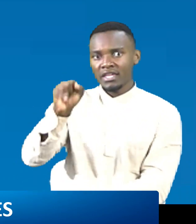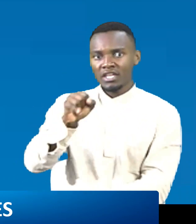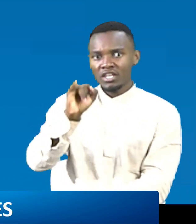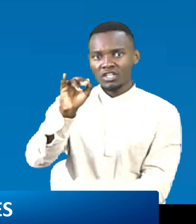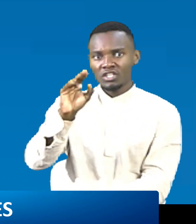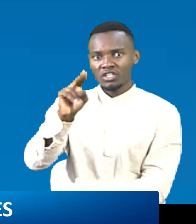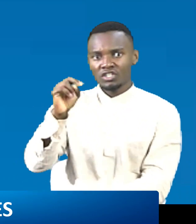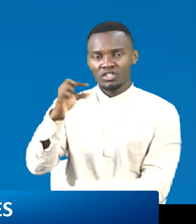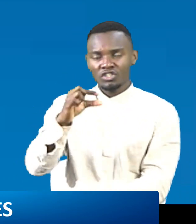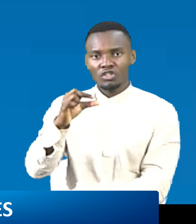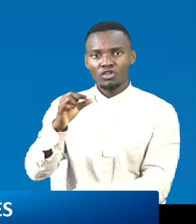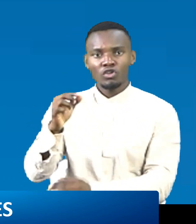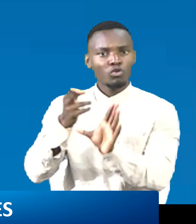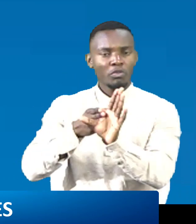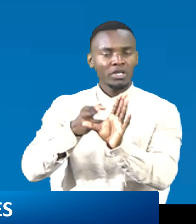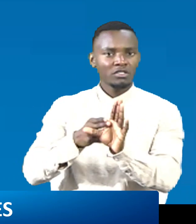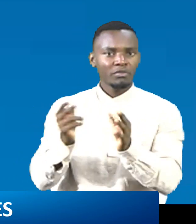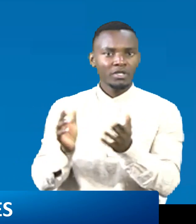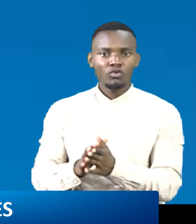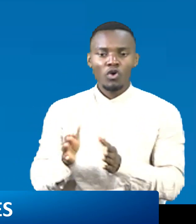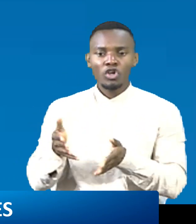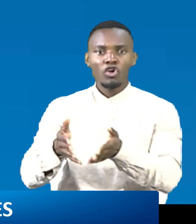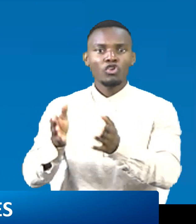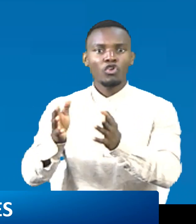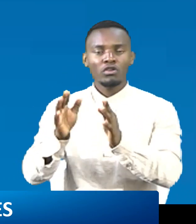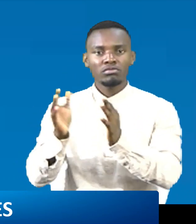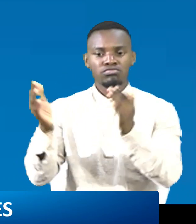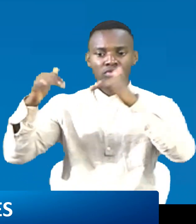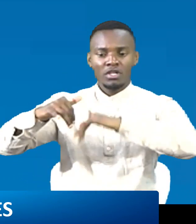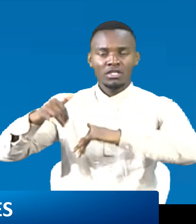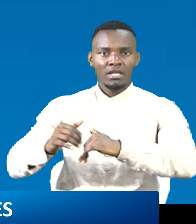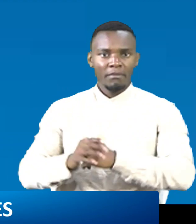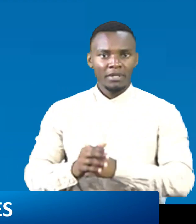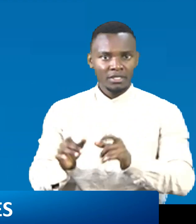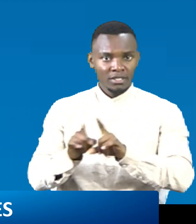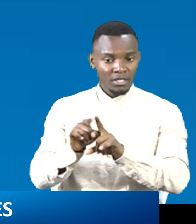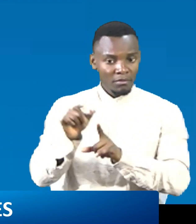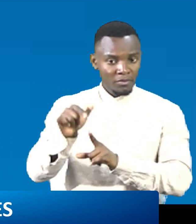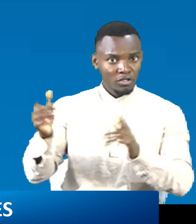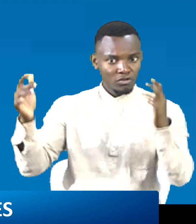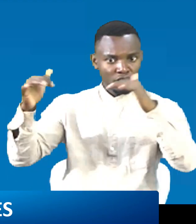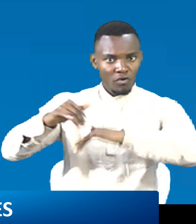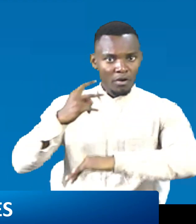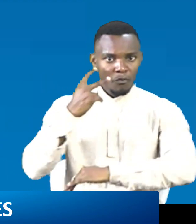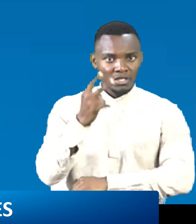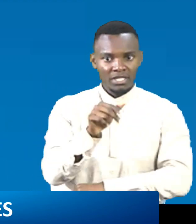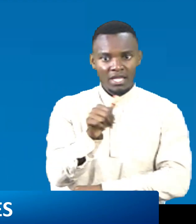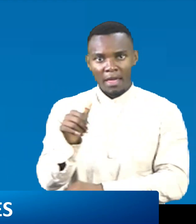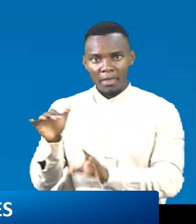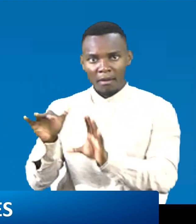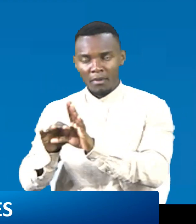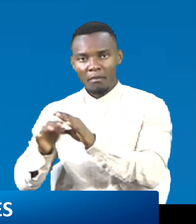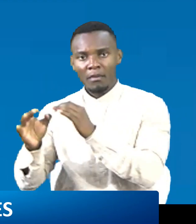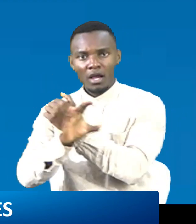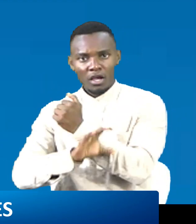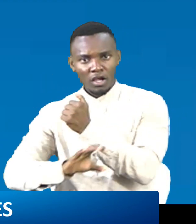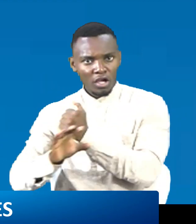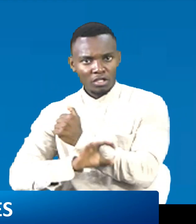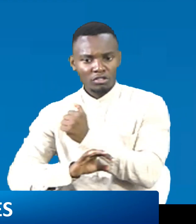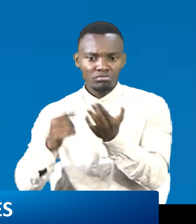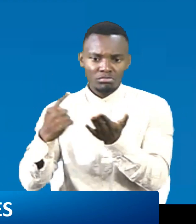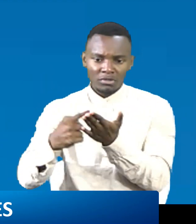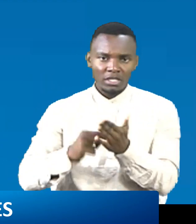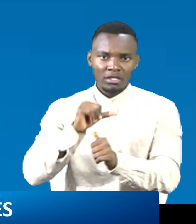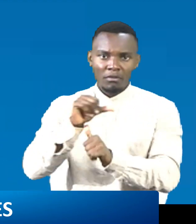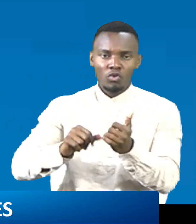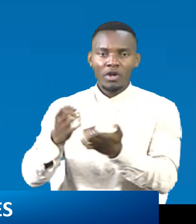Summit for in the Chinese capital. Now, the forum will also see member states take stock of the economic gains over the